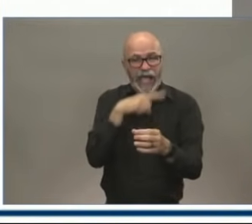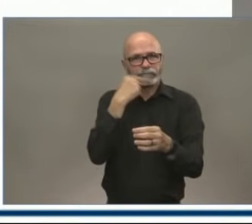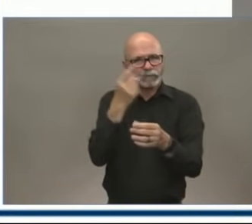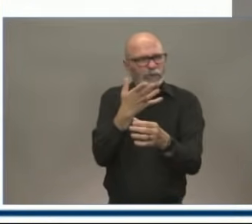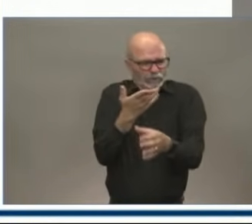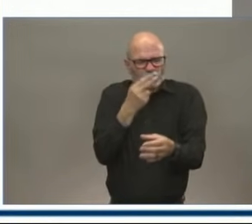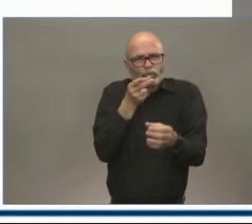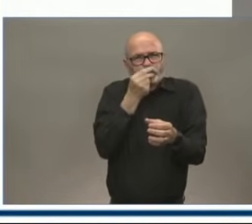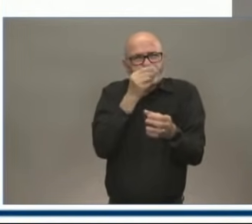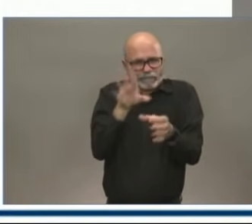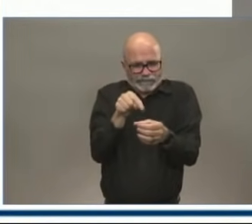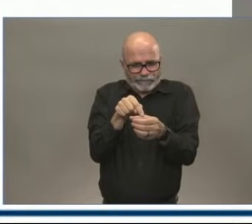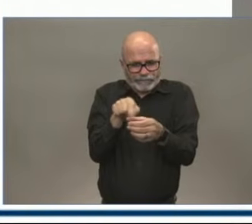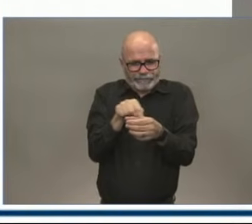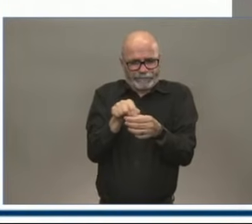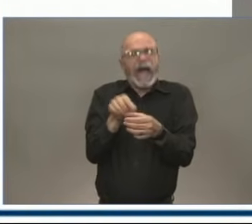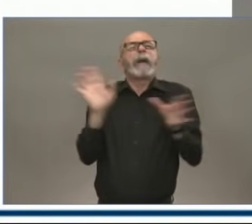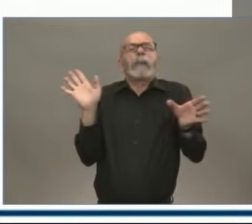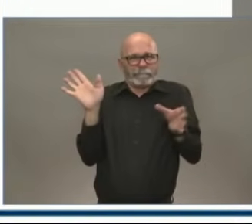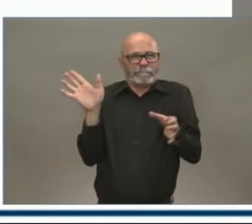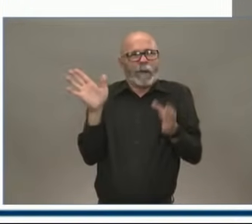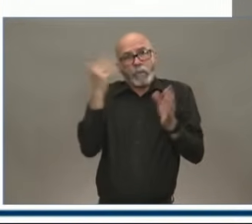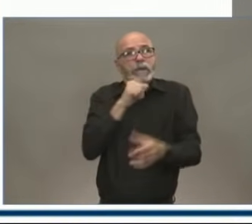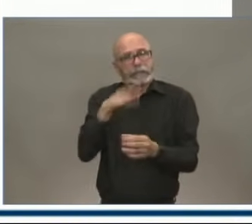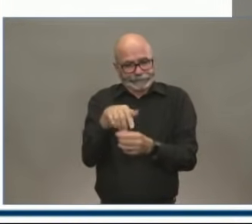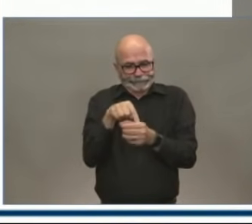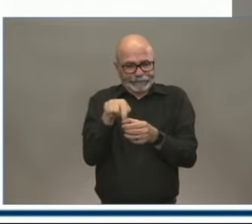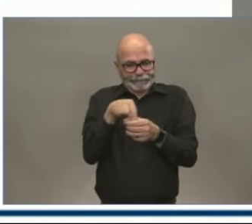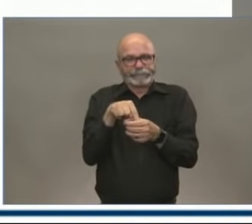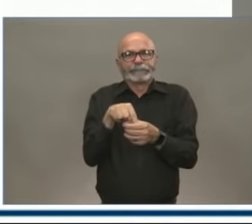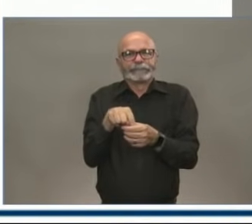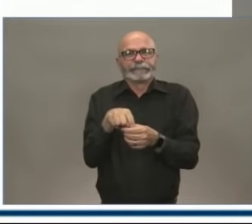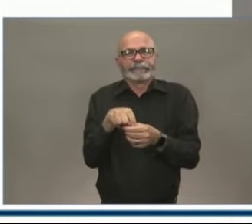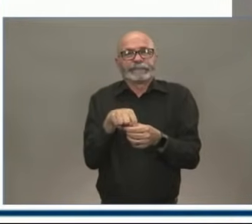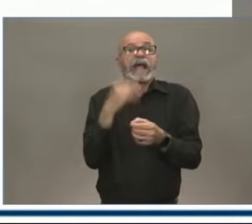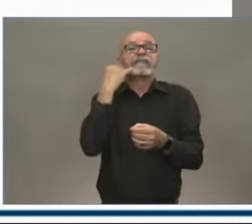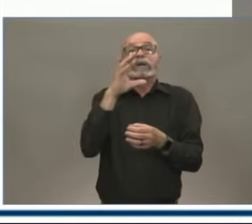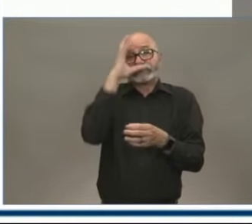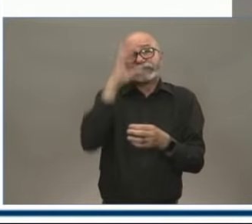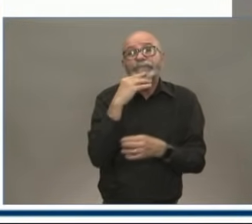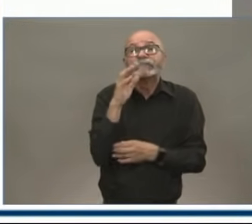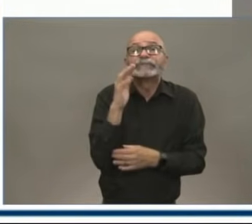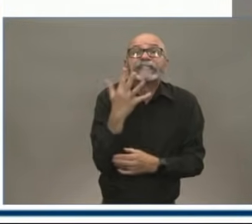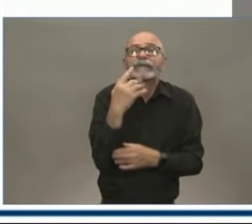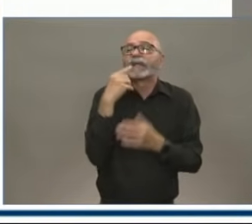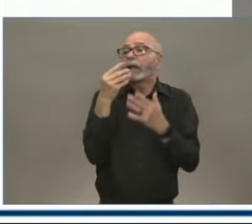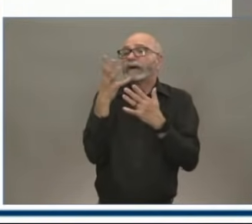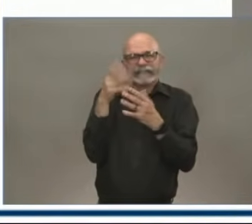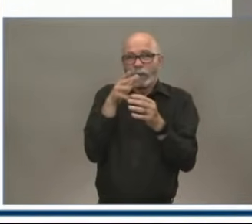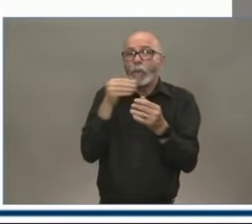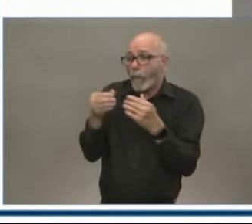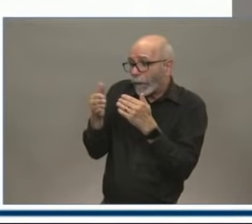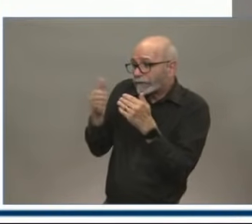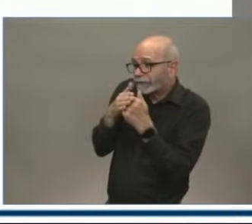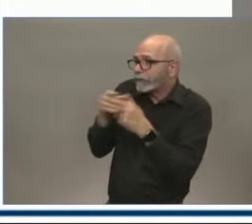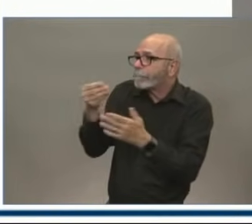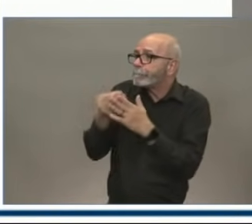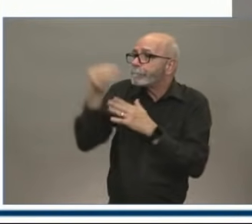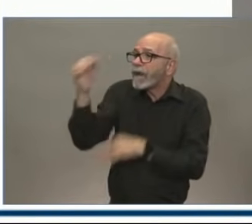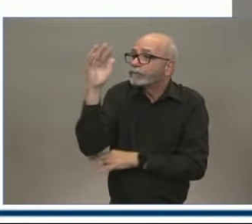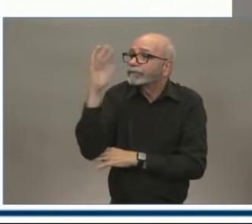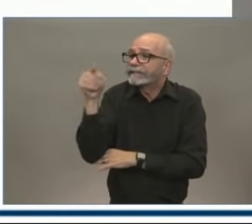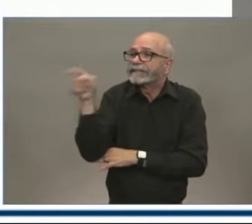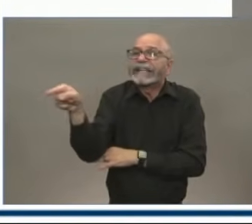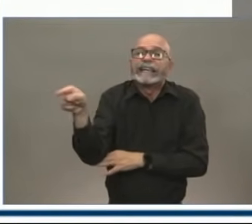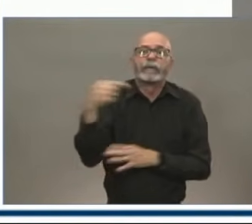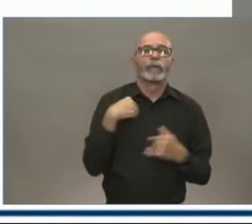rules. It's certainly okay to get a Christmas tree, but find one close to home. And it's okay to celebrate things like